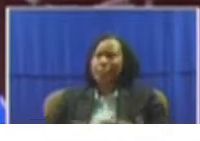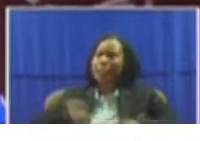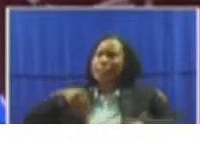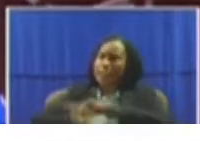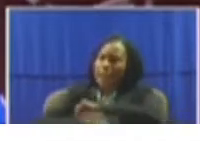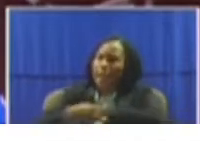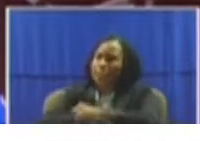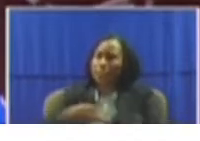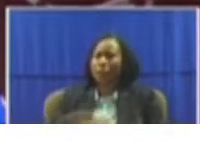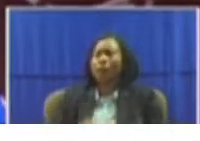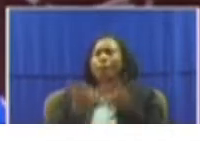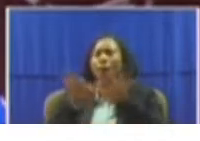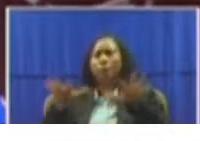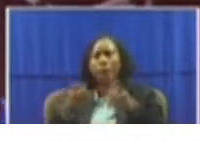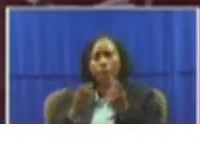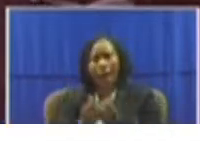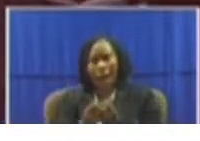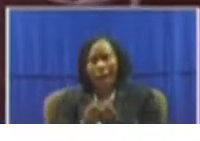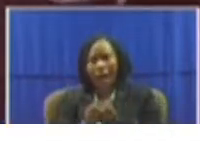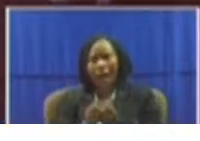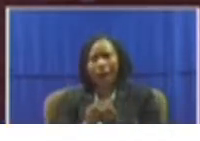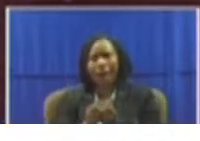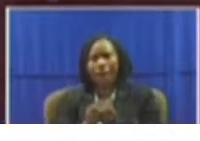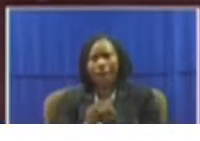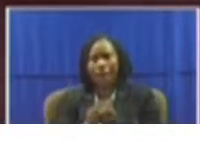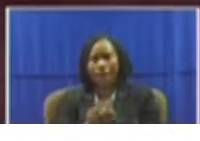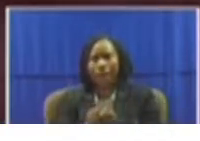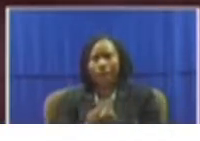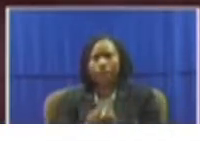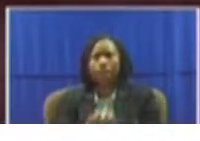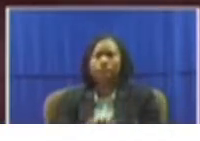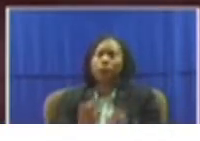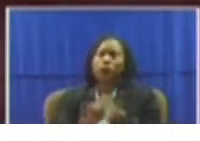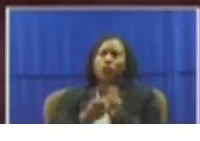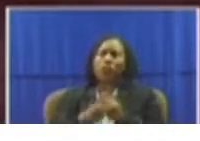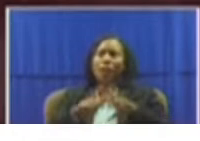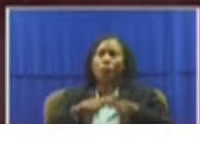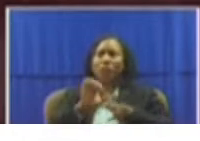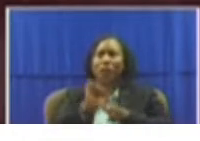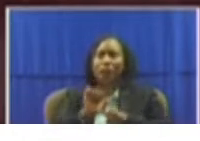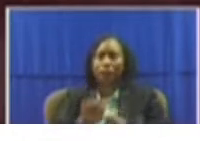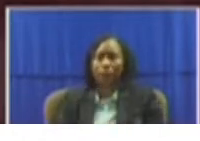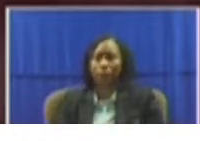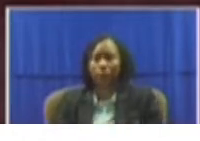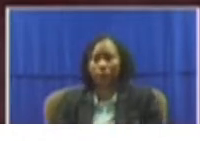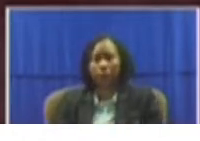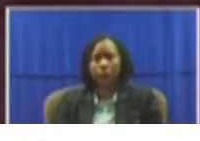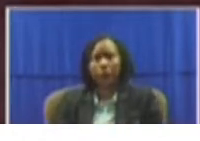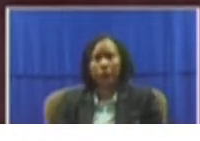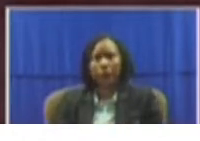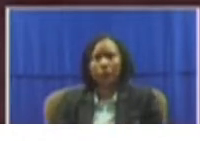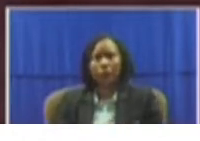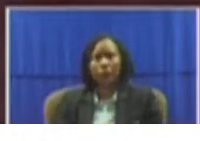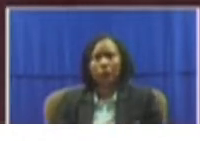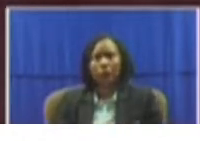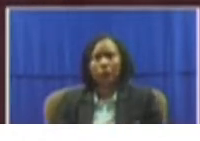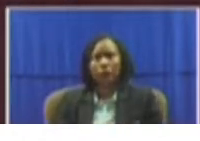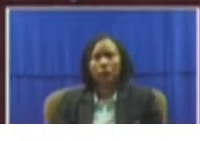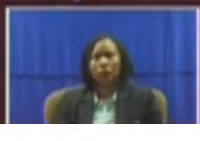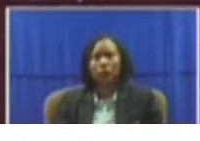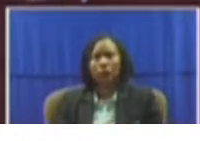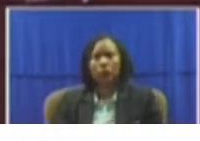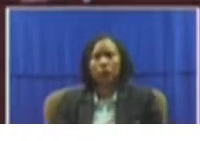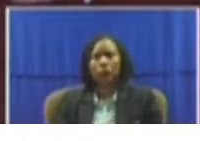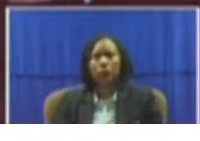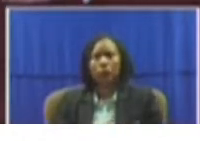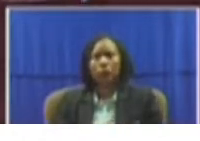money. Imbali iza kubhalwa ngombutho we-ANC ongazange bakhathalela abantu nangexesha